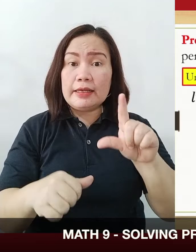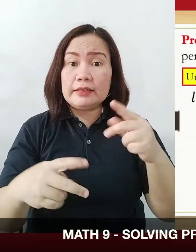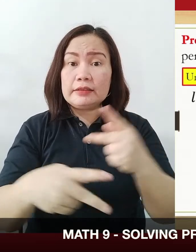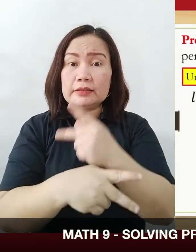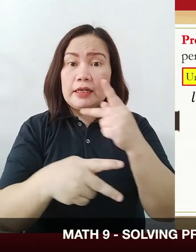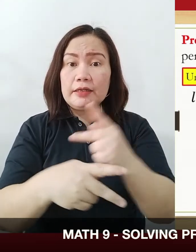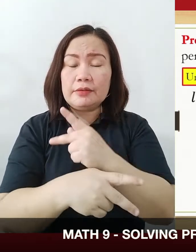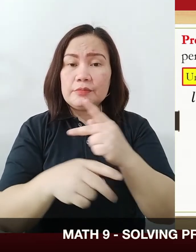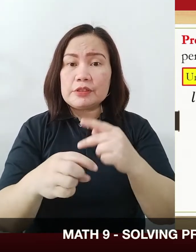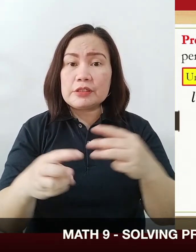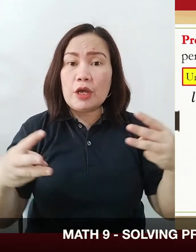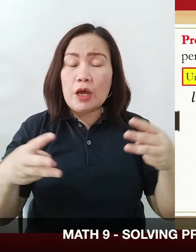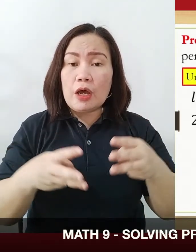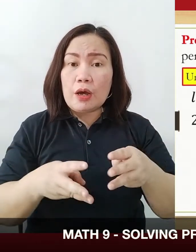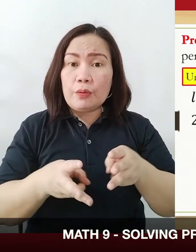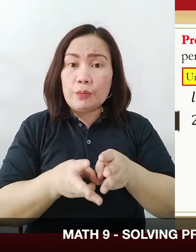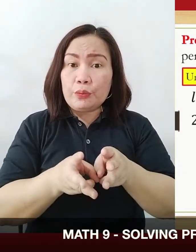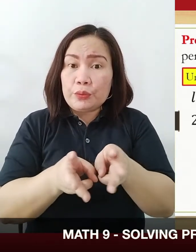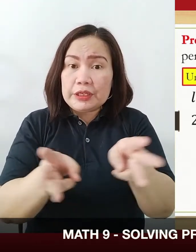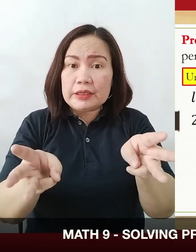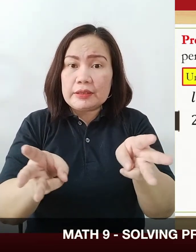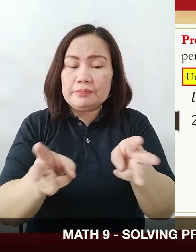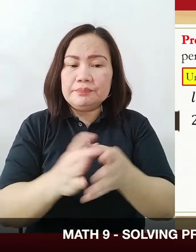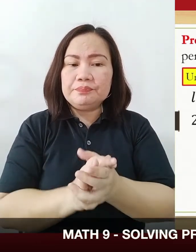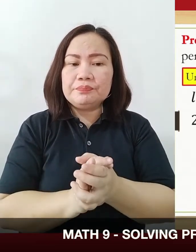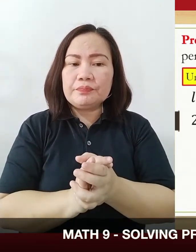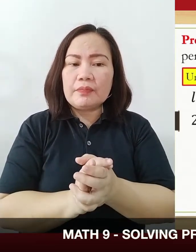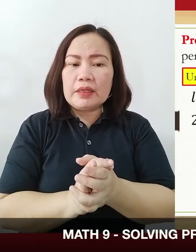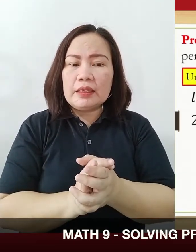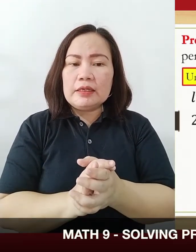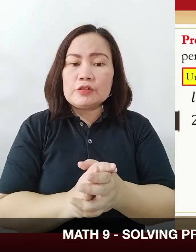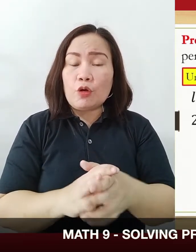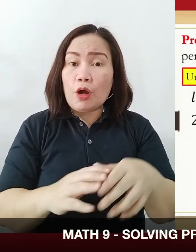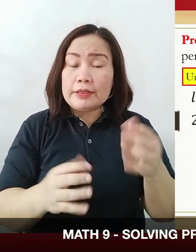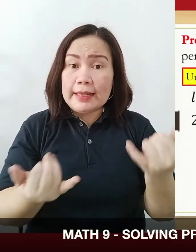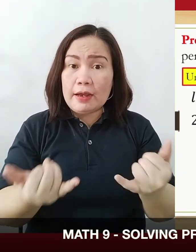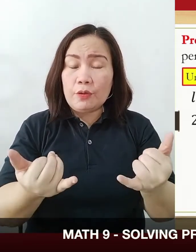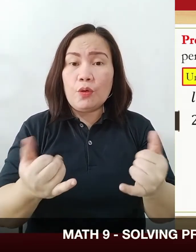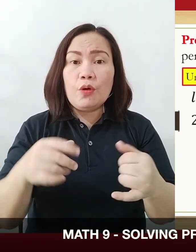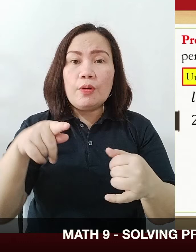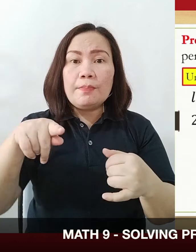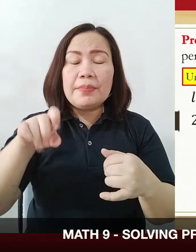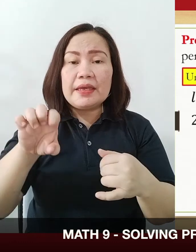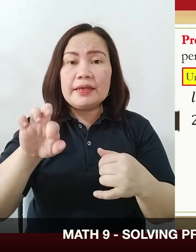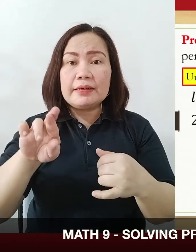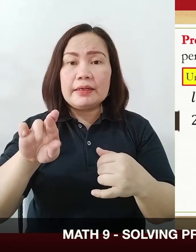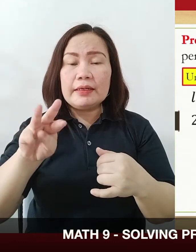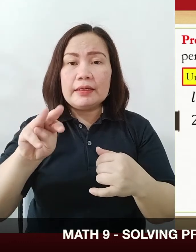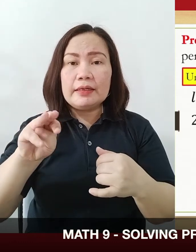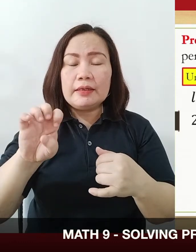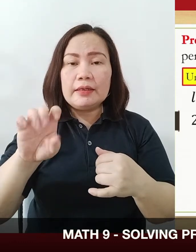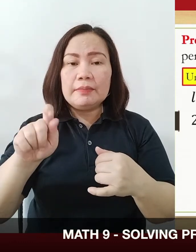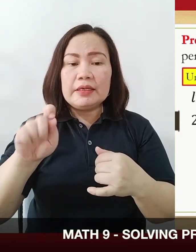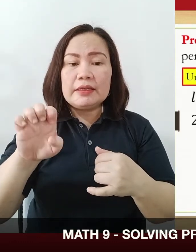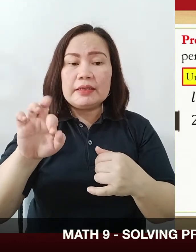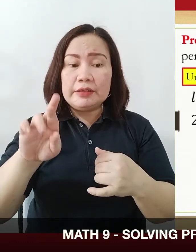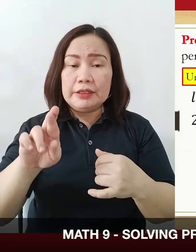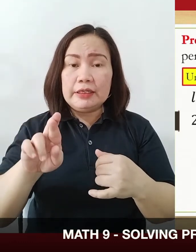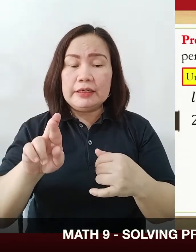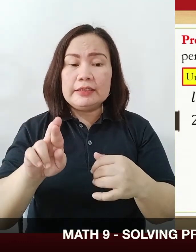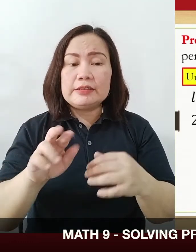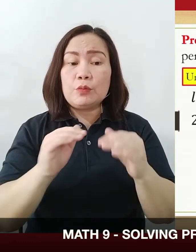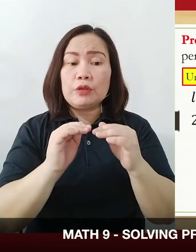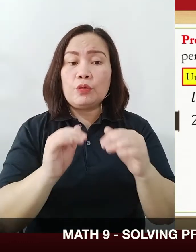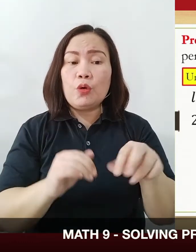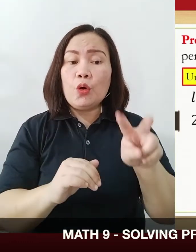Okay? Now, in perimeter, so we are representing the perimeter as the sum of twice its